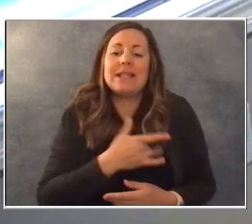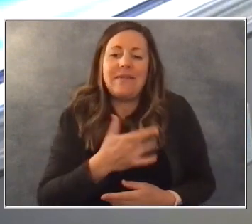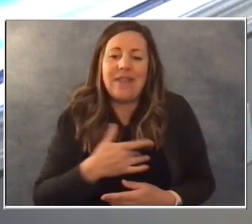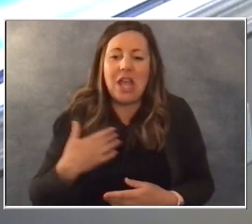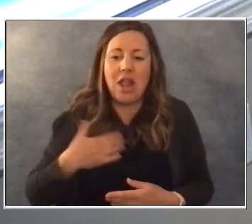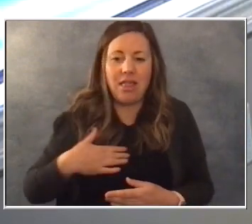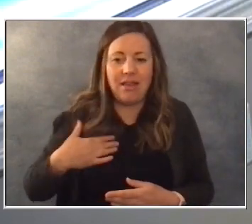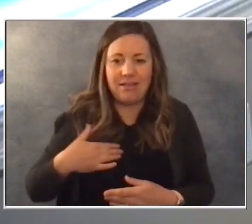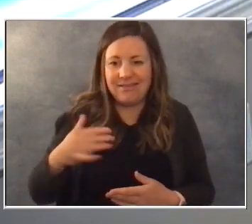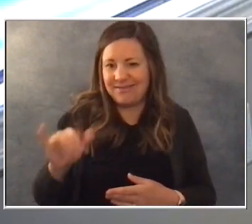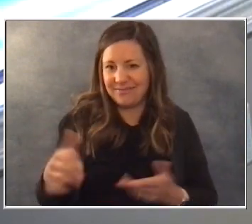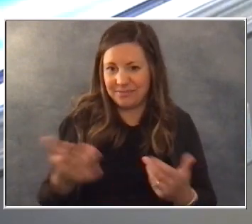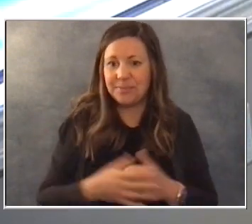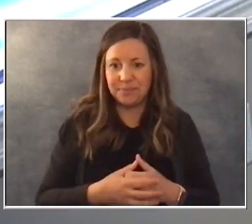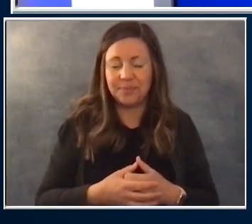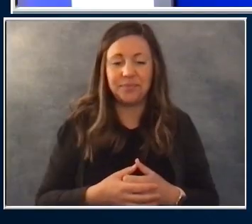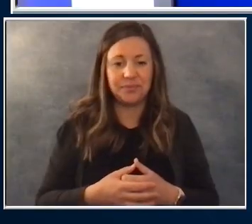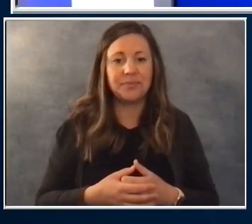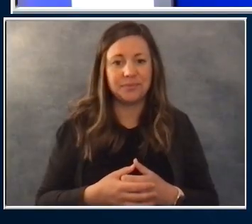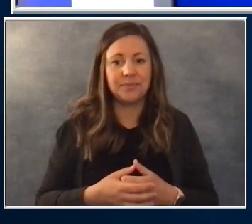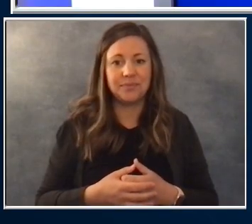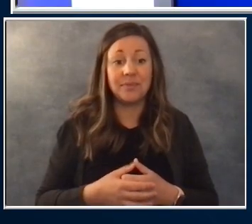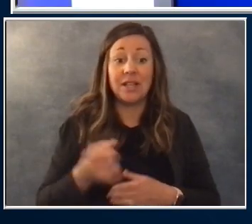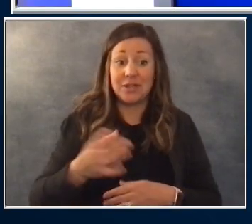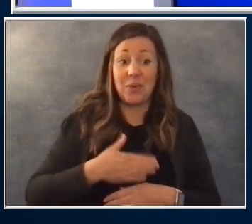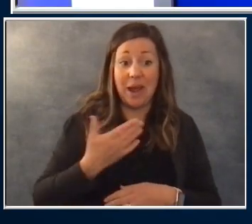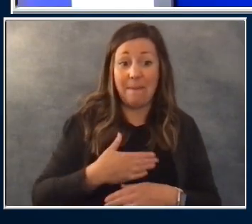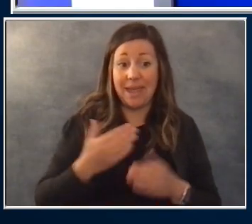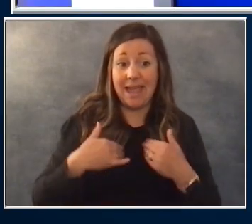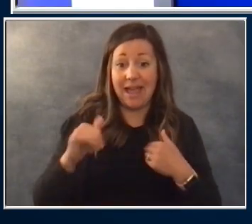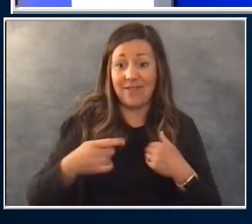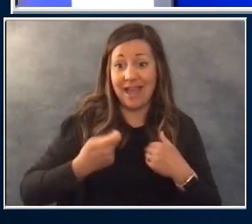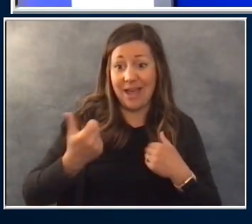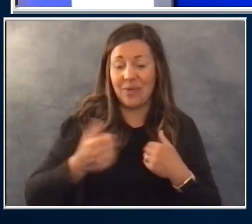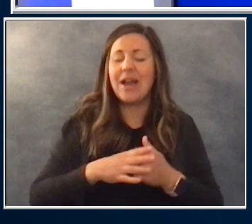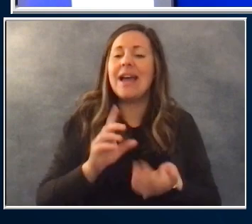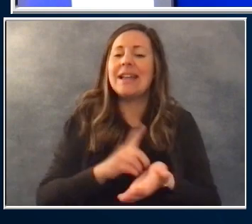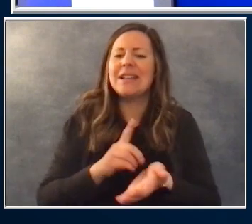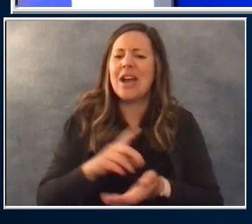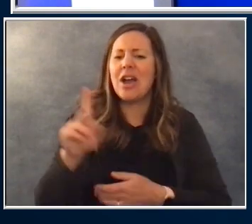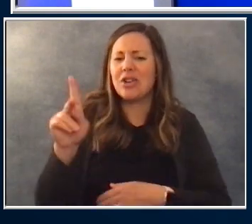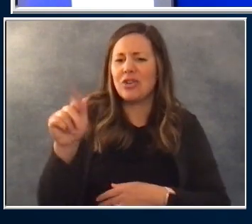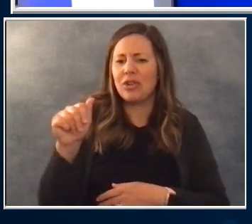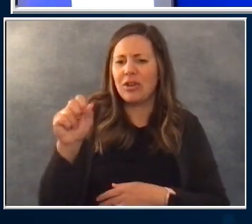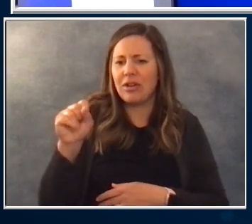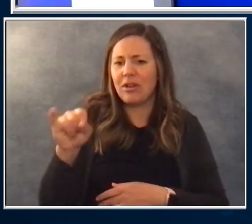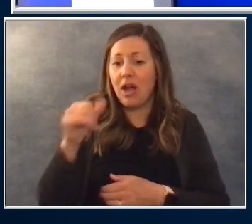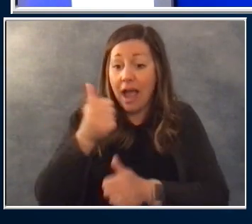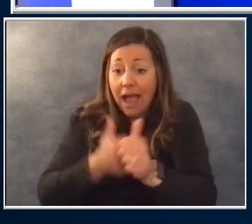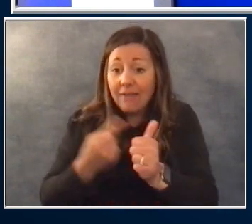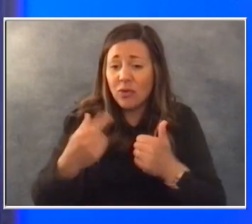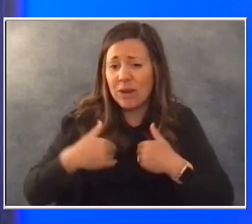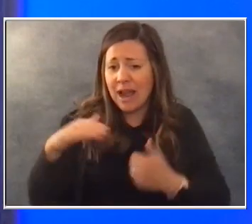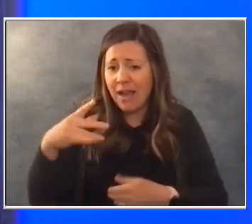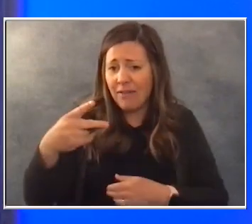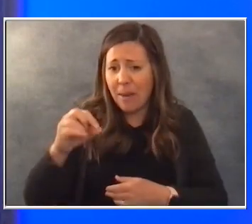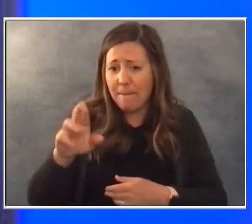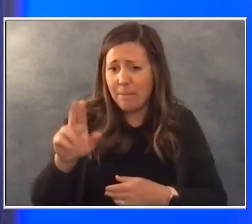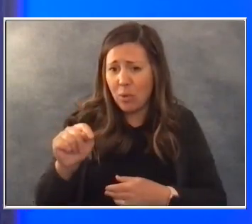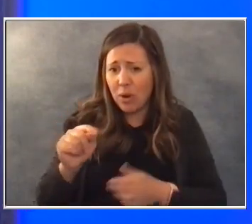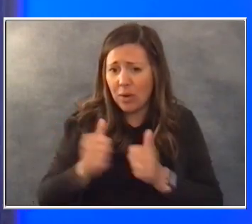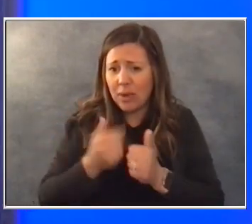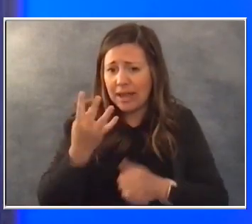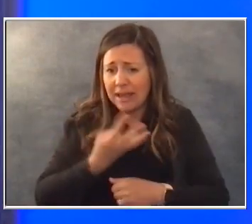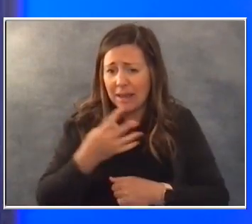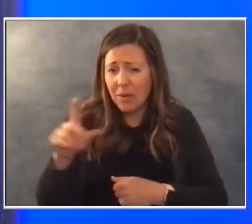It's a reminder. So you're glad to have that out. Dr. Kasi, why does everyone have a port when they're going through chemo? Yes and